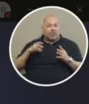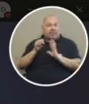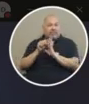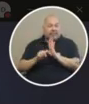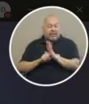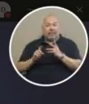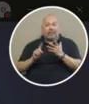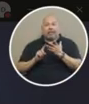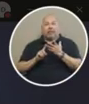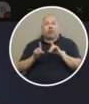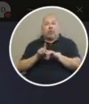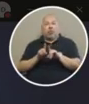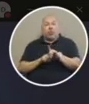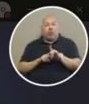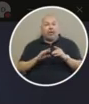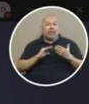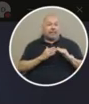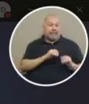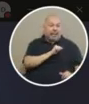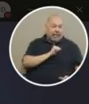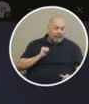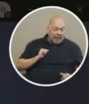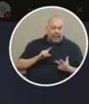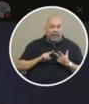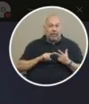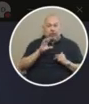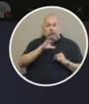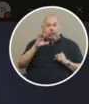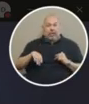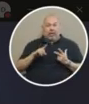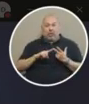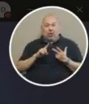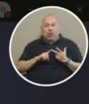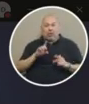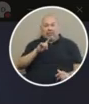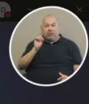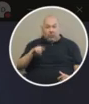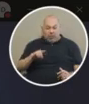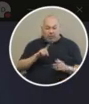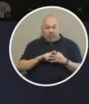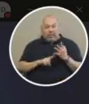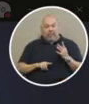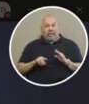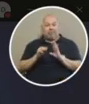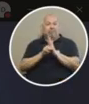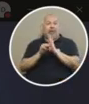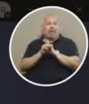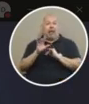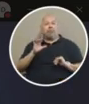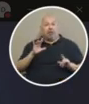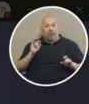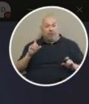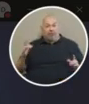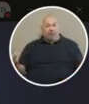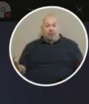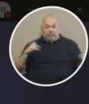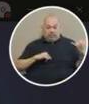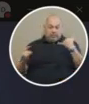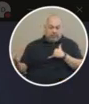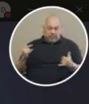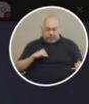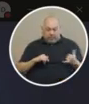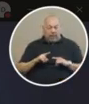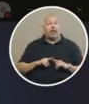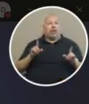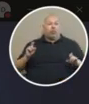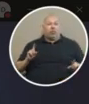Washington, as well as the cities of Atlanta, Chicago, Detroit, and Miami. And how that will be handled